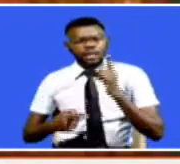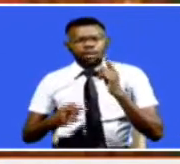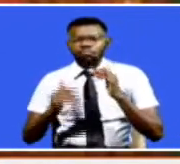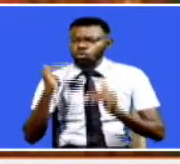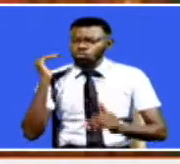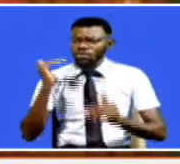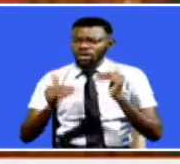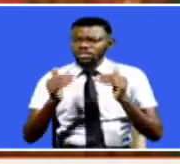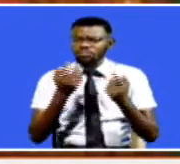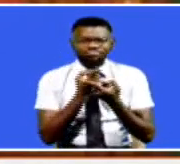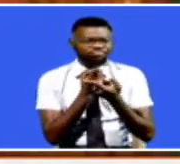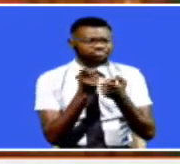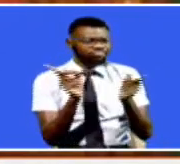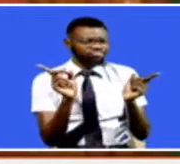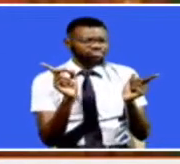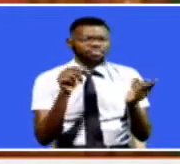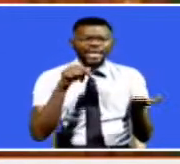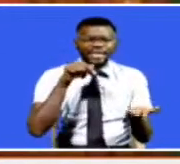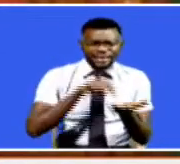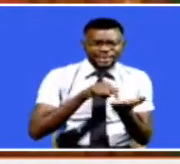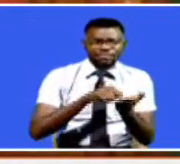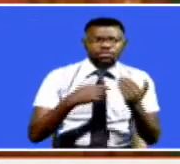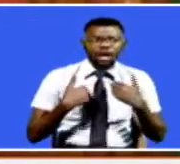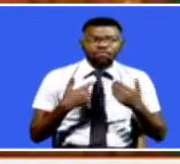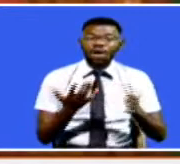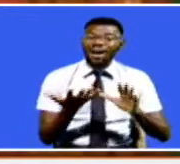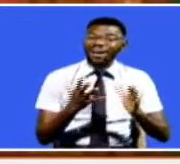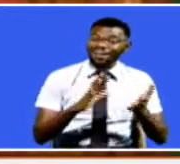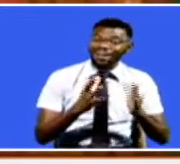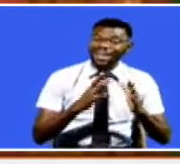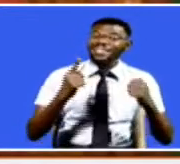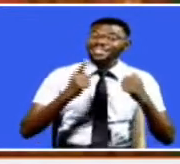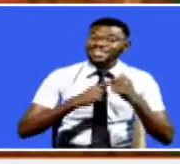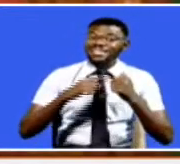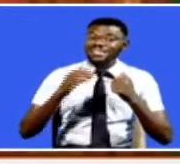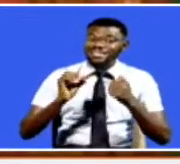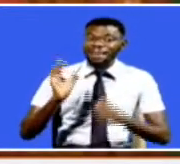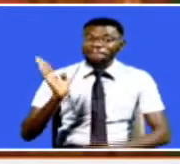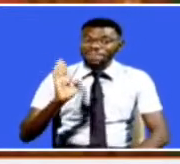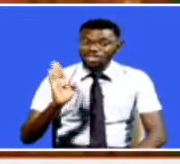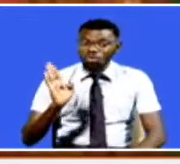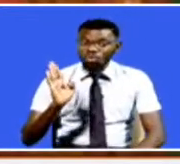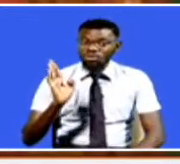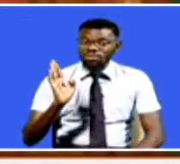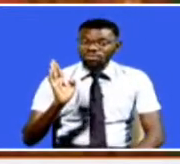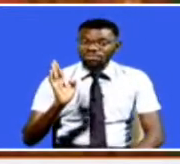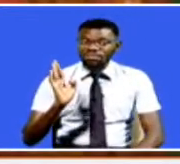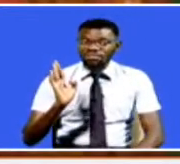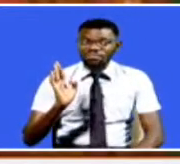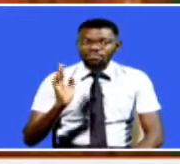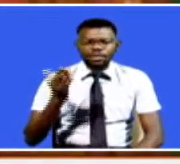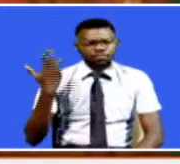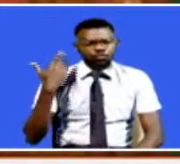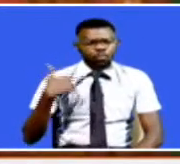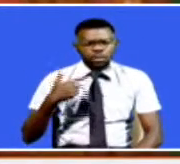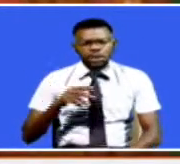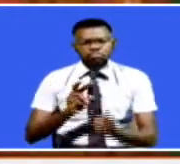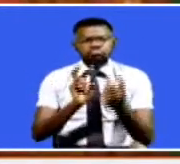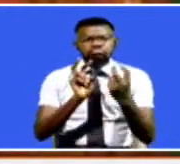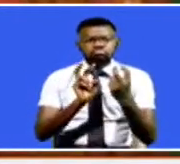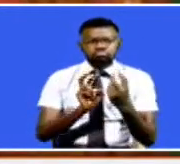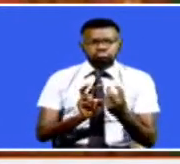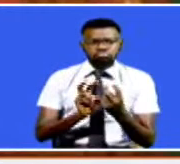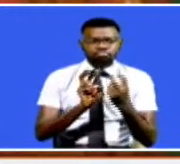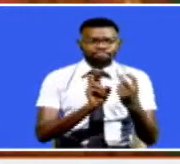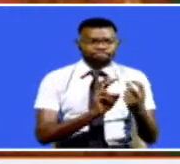universities had accumulated debts of close to 60 billion Kenya shillings. I sat down with